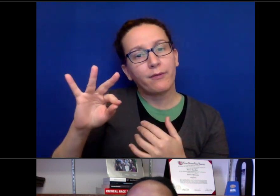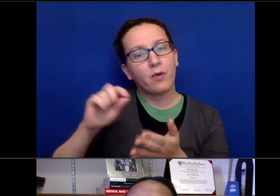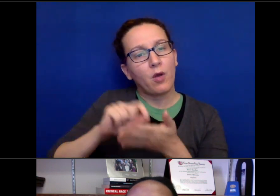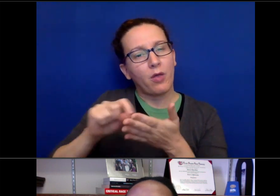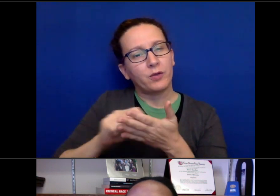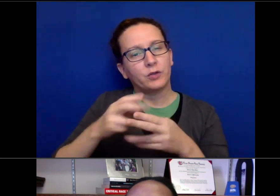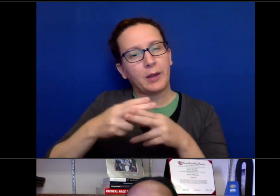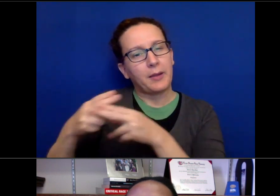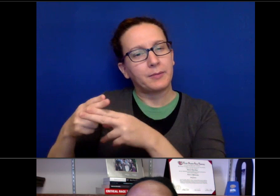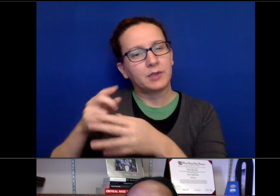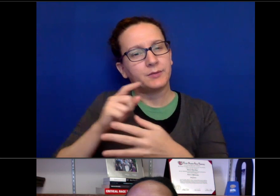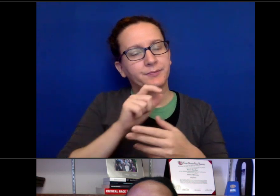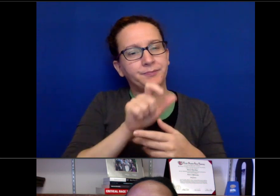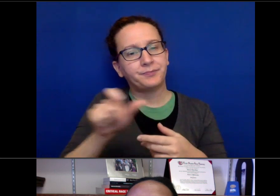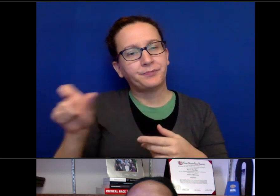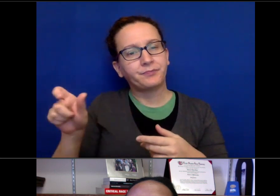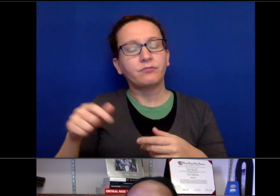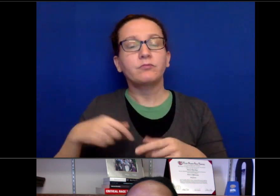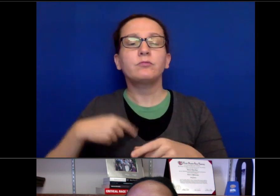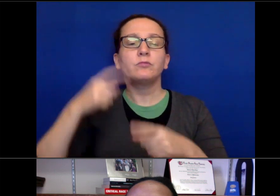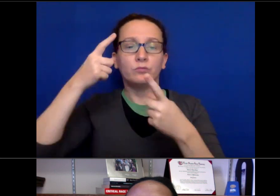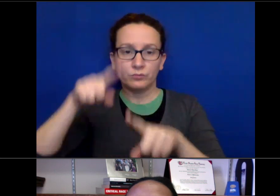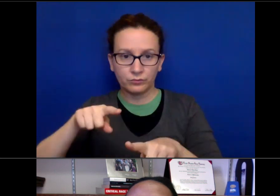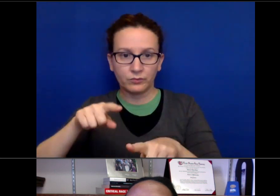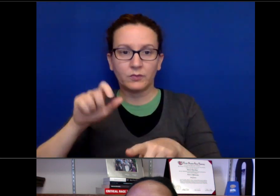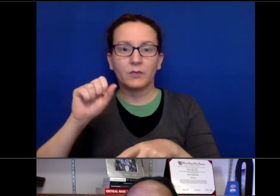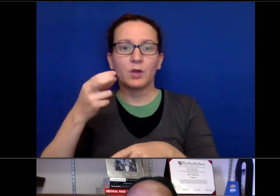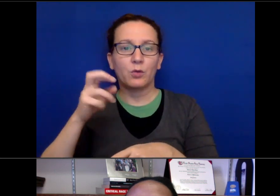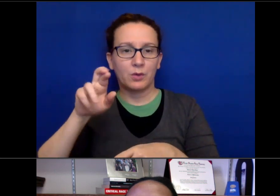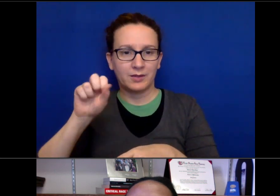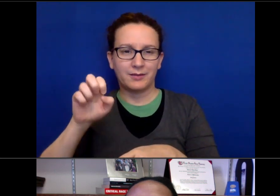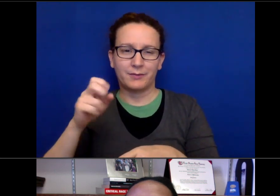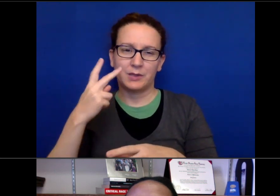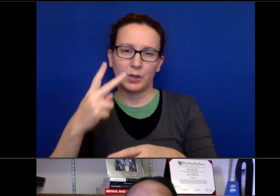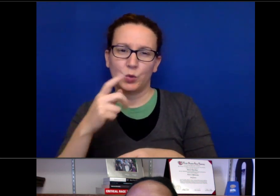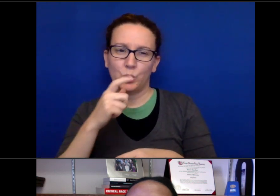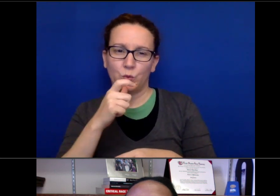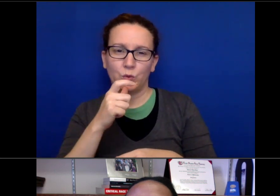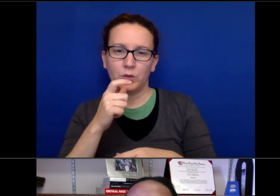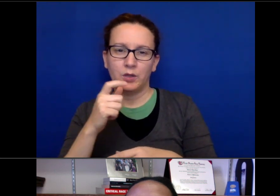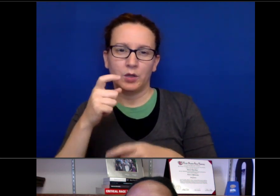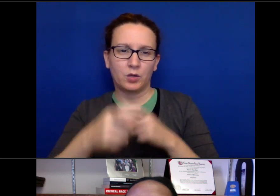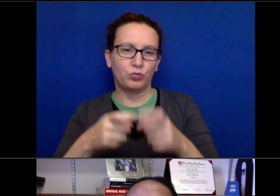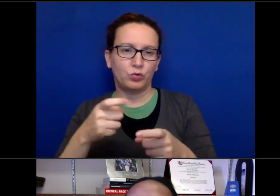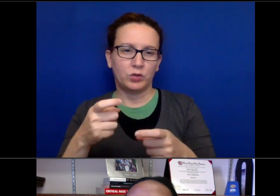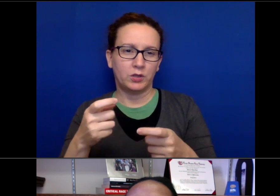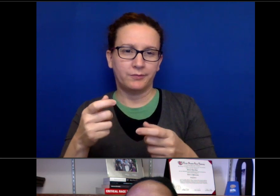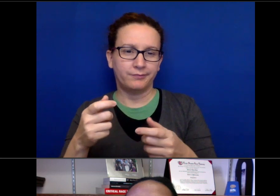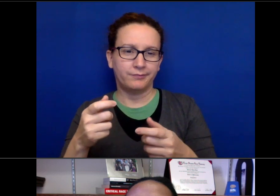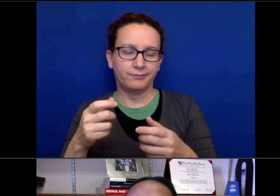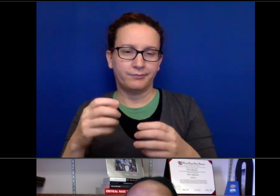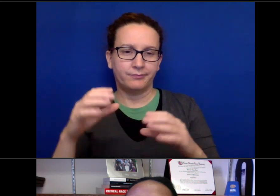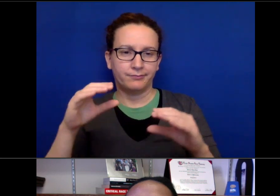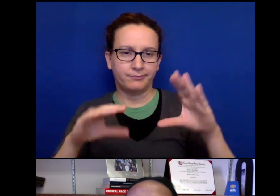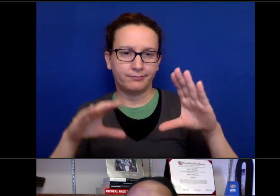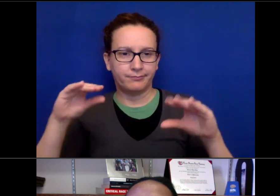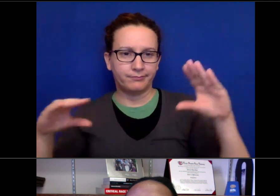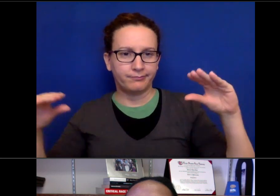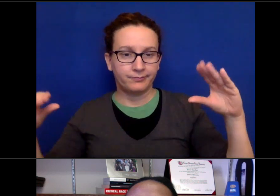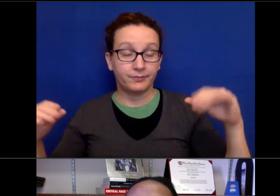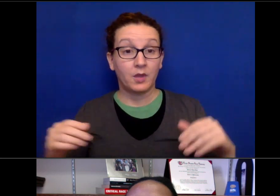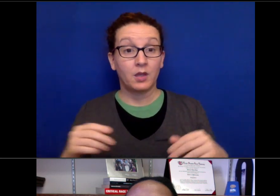authorship, I also think I agree with Therese. You really have to see who did what contribution. But usually in a team, people have